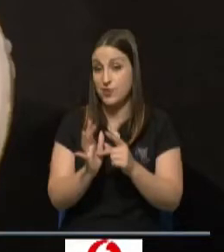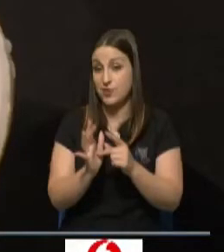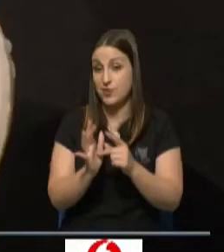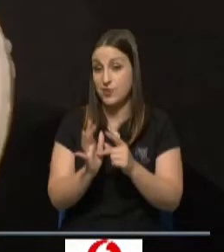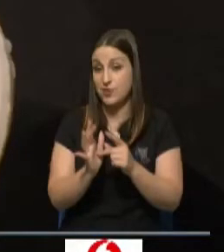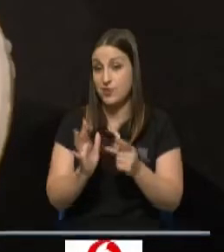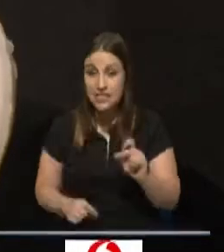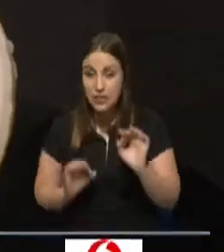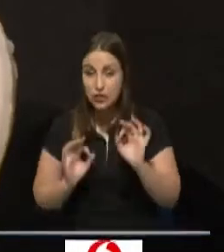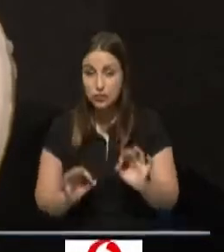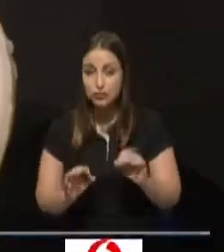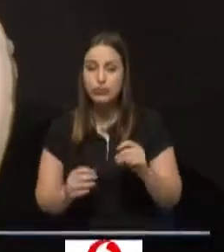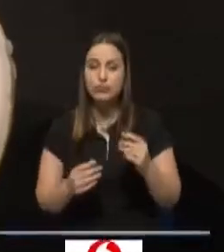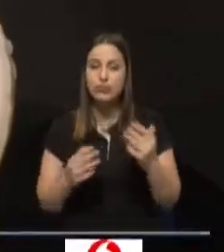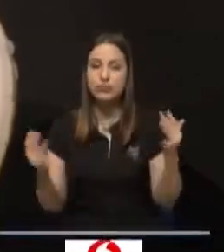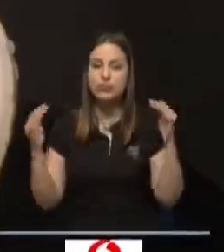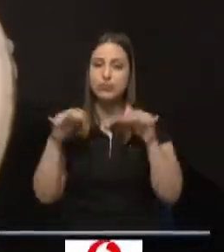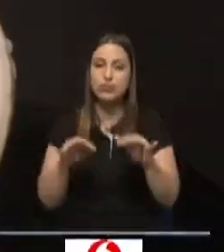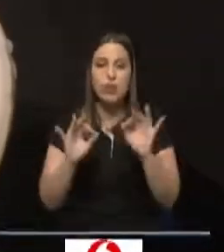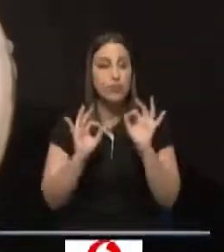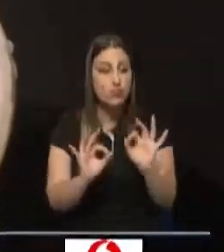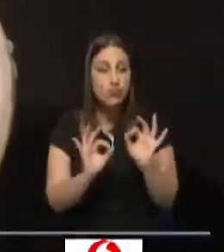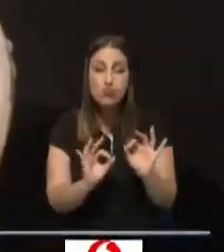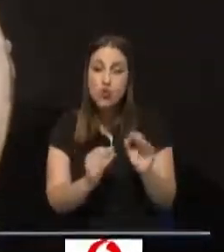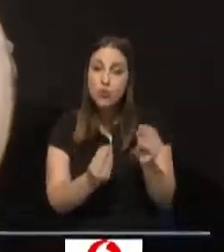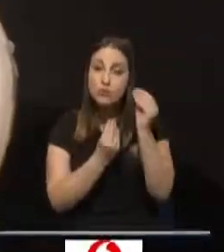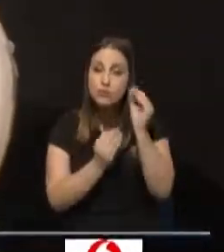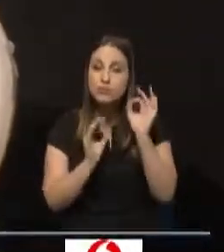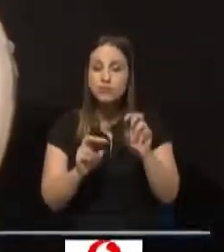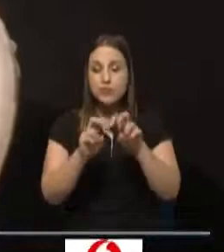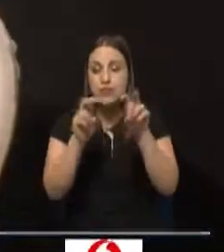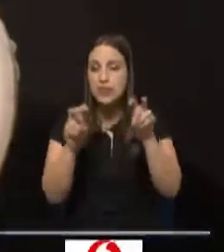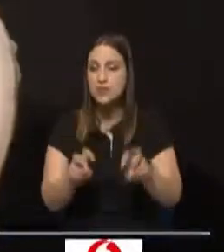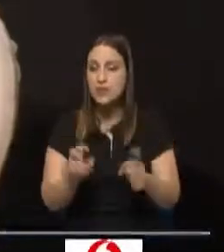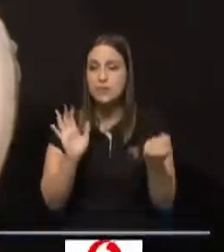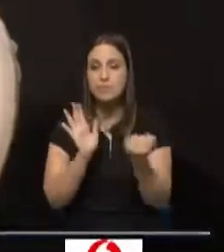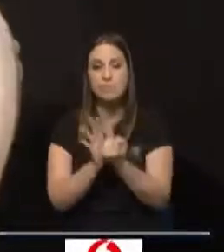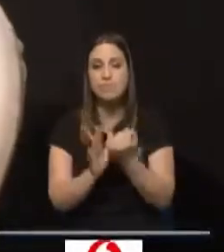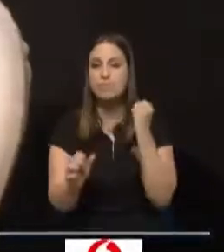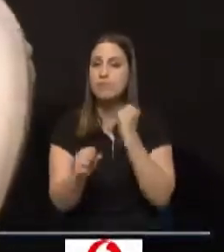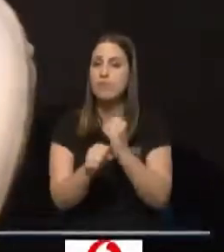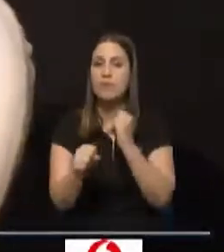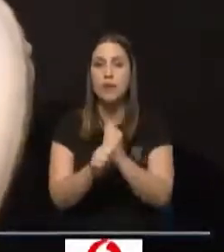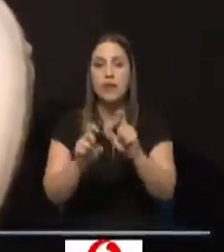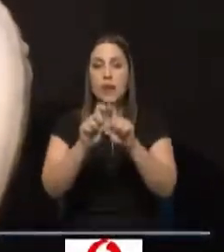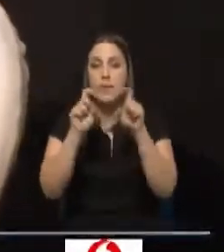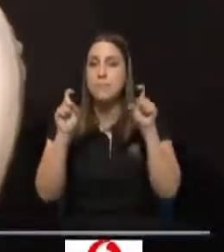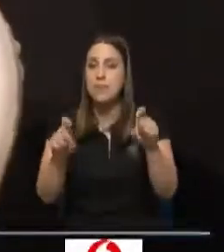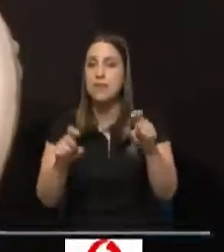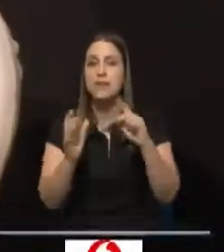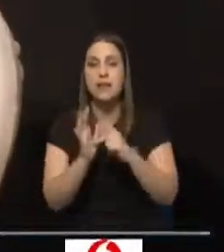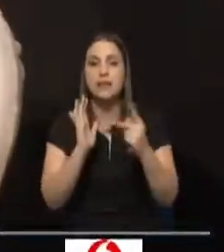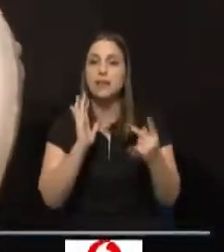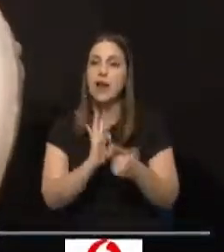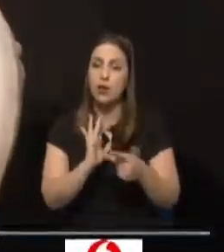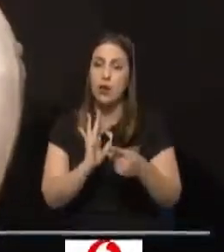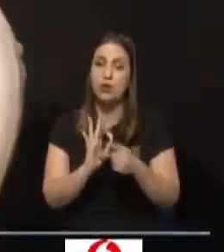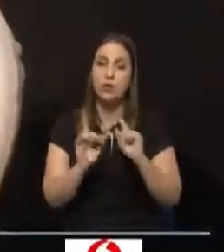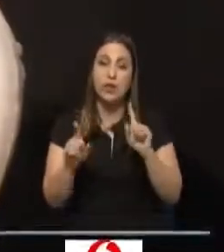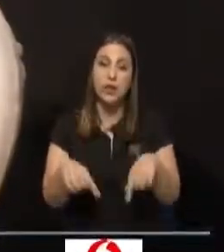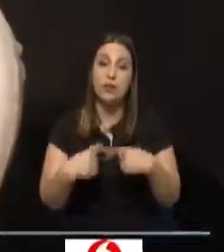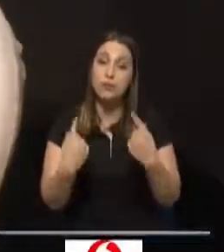people coming to our company. And so we, every 3 years, we must have a renewal in order to be